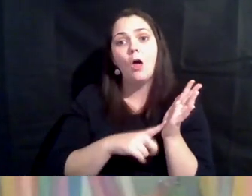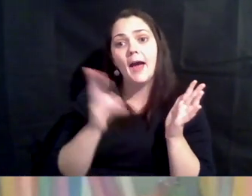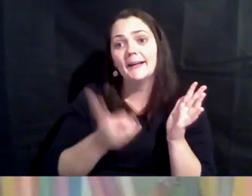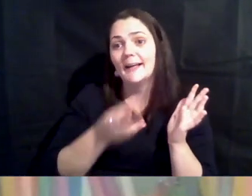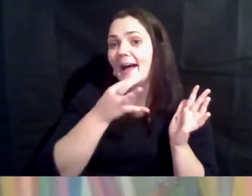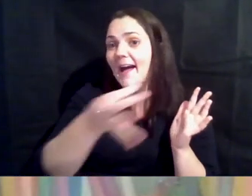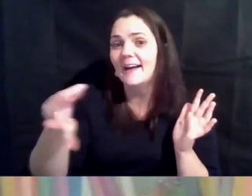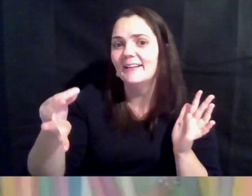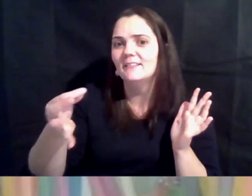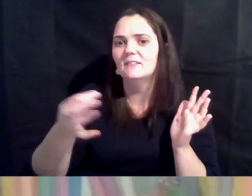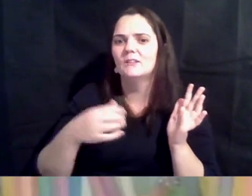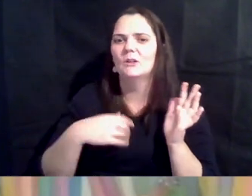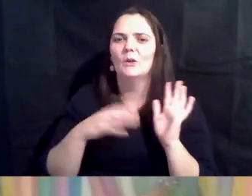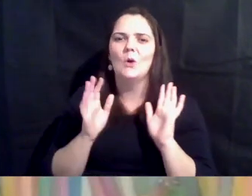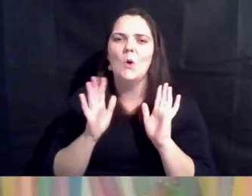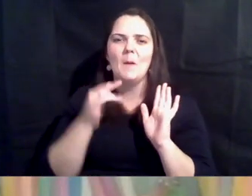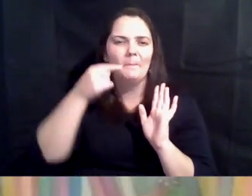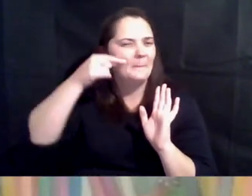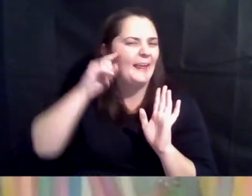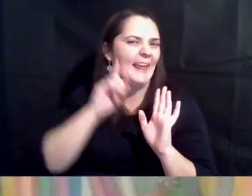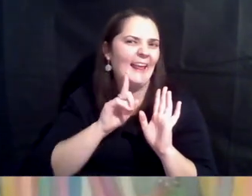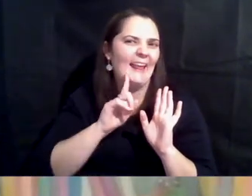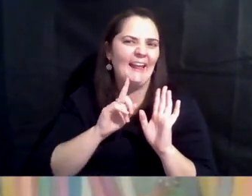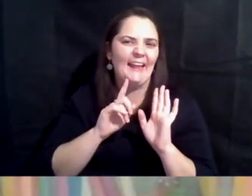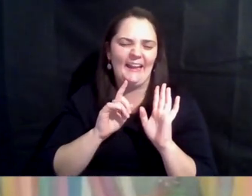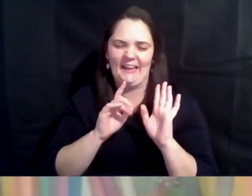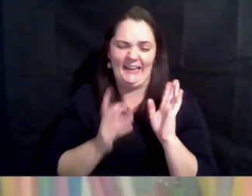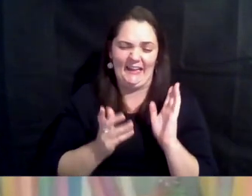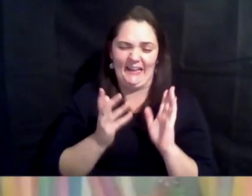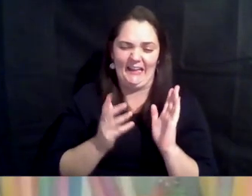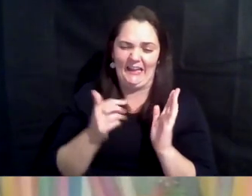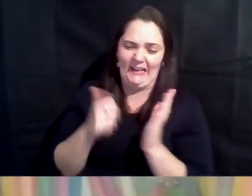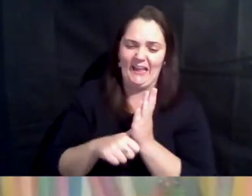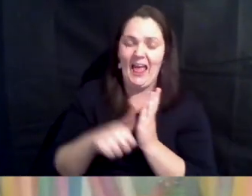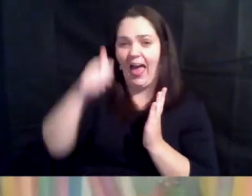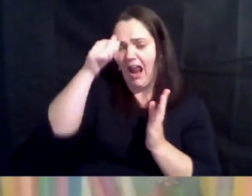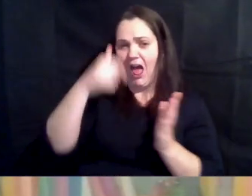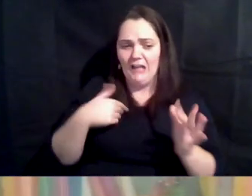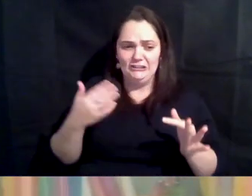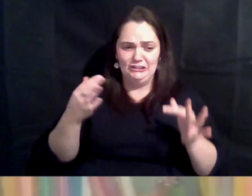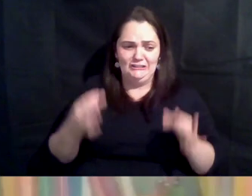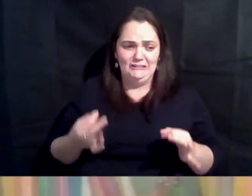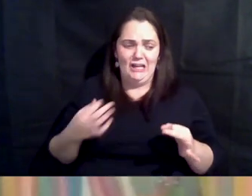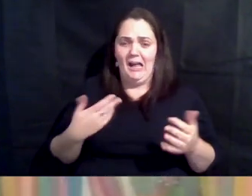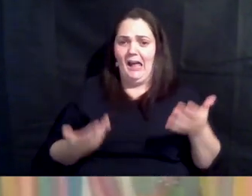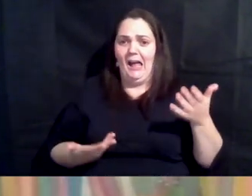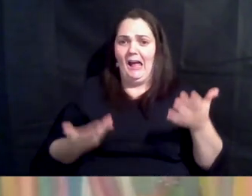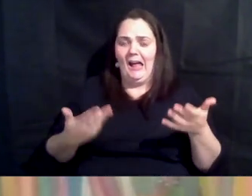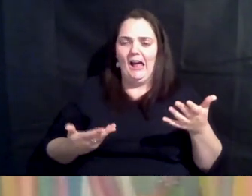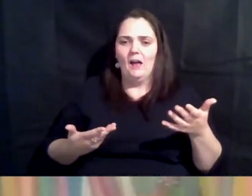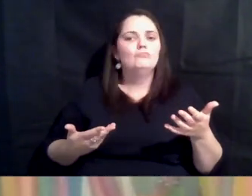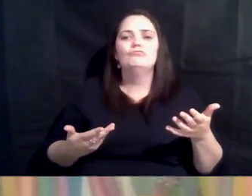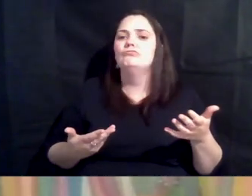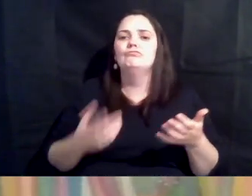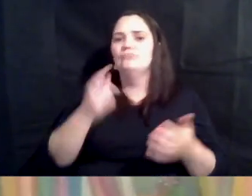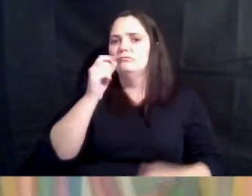contrast. I'm going to go pink. Oh, making a decision. It's so hard. That's okay. There's always tomorrow for a new zine, but